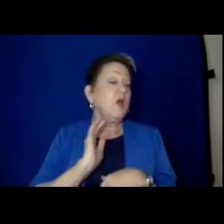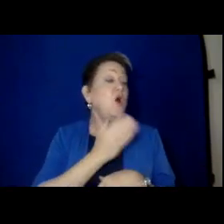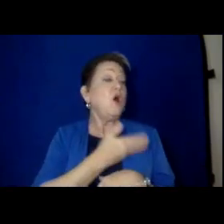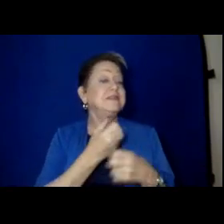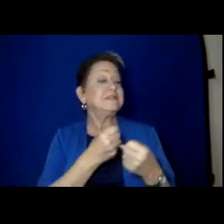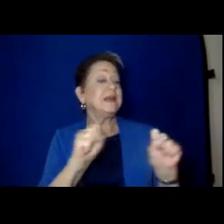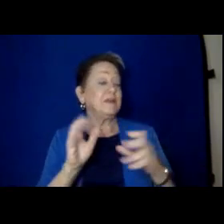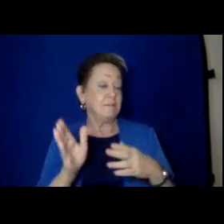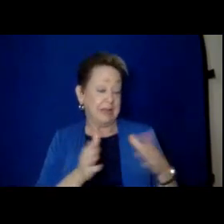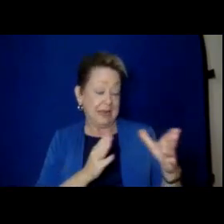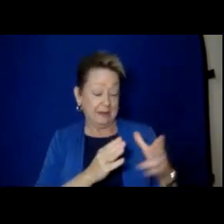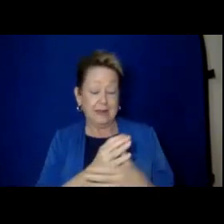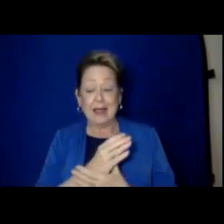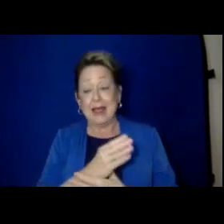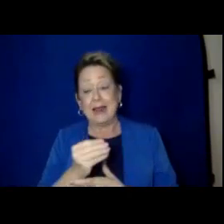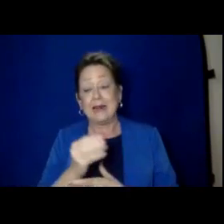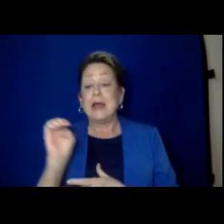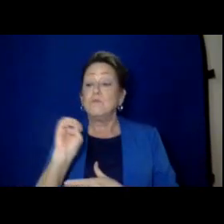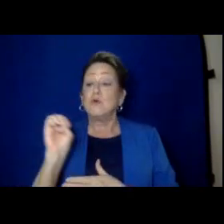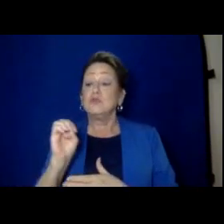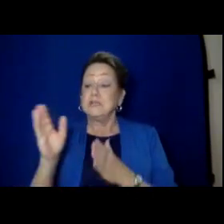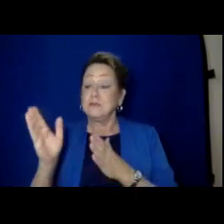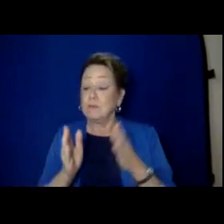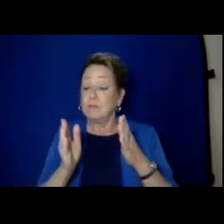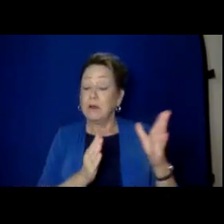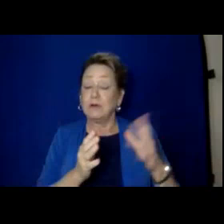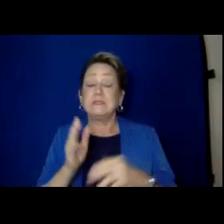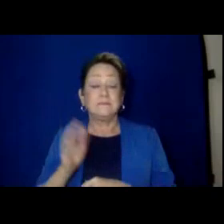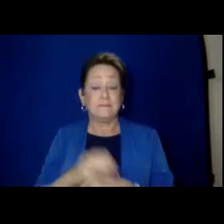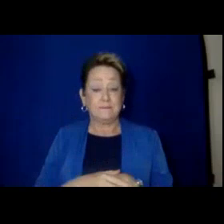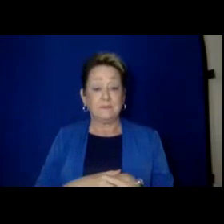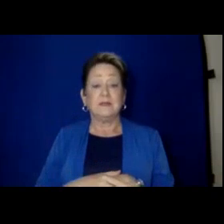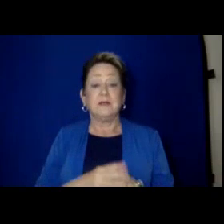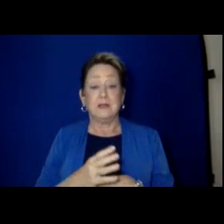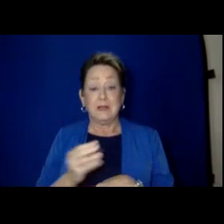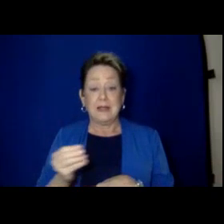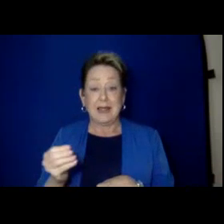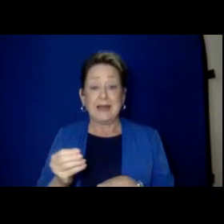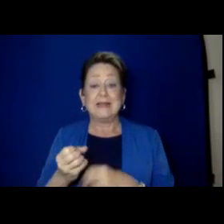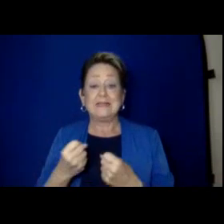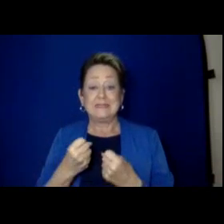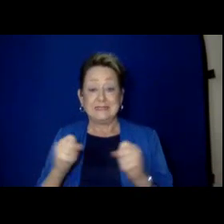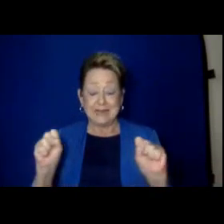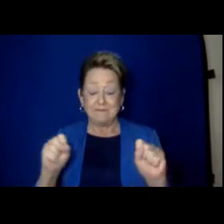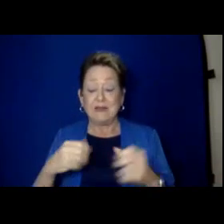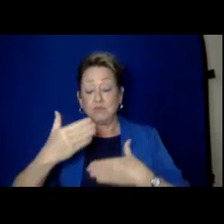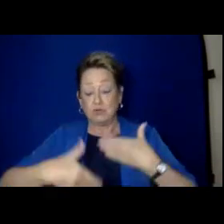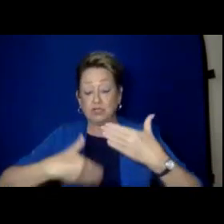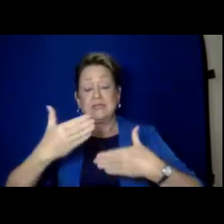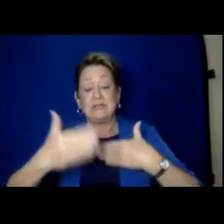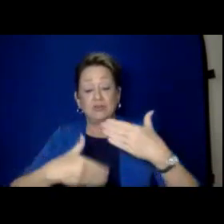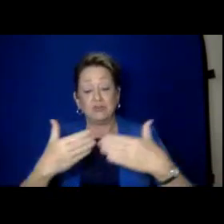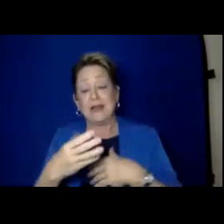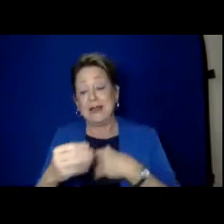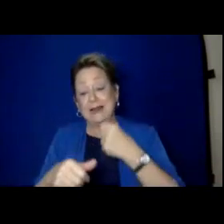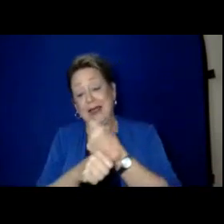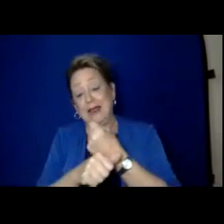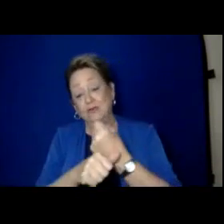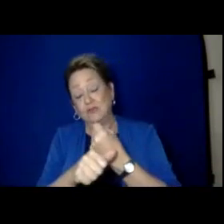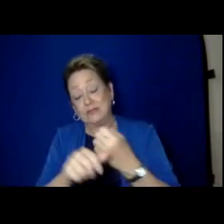plan, our security and emergency preparedness plans, auditing of our safety and security programs and procedures, hazard and